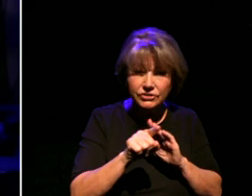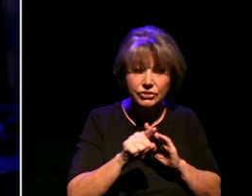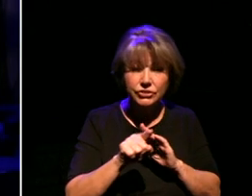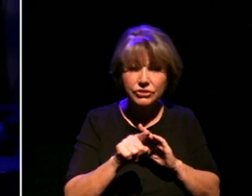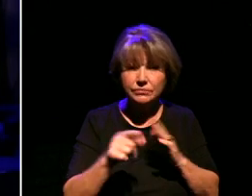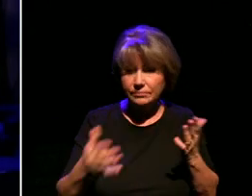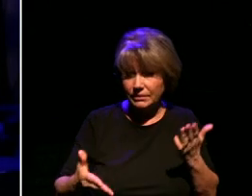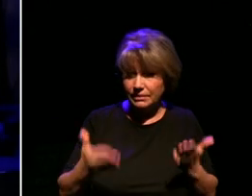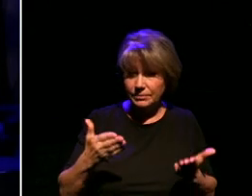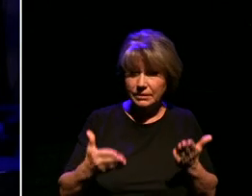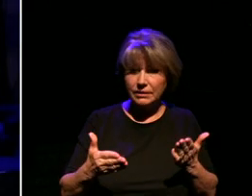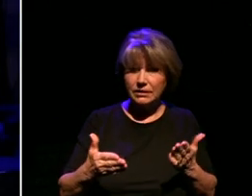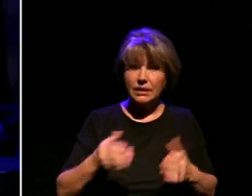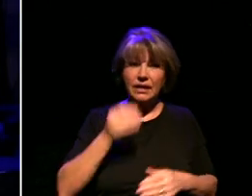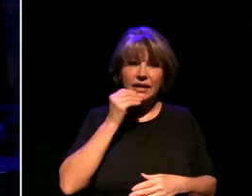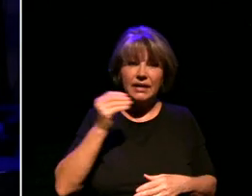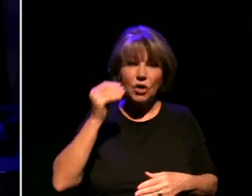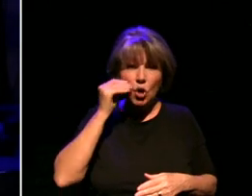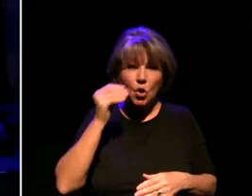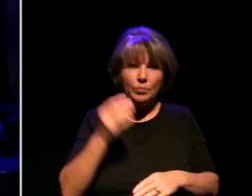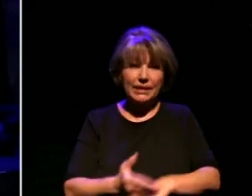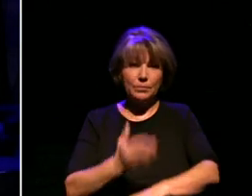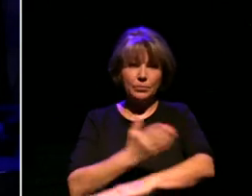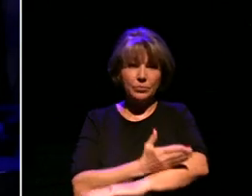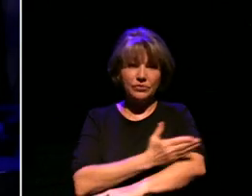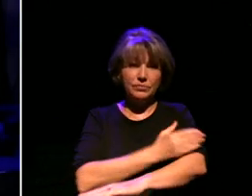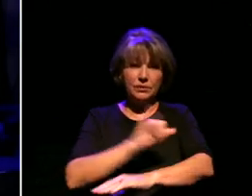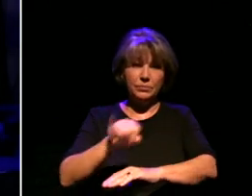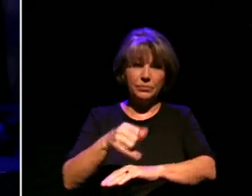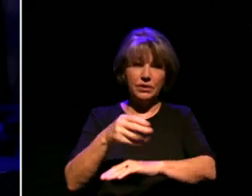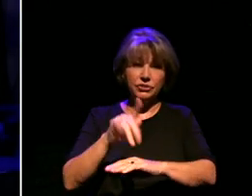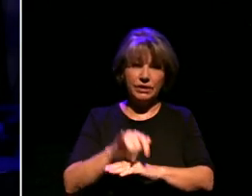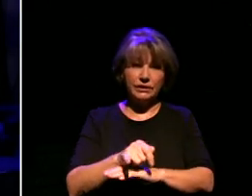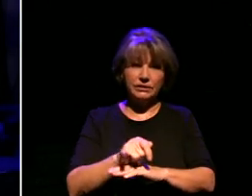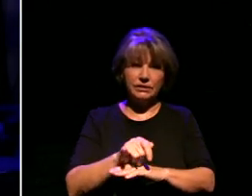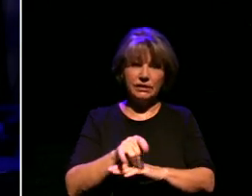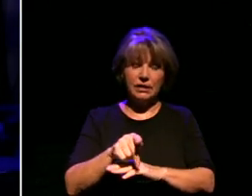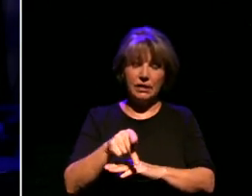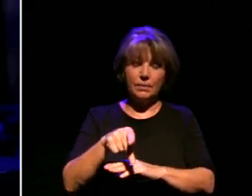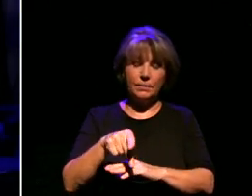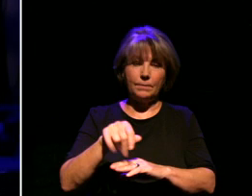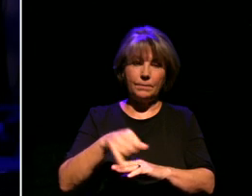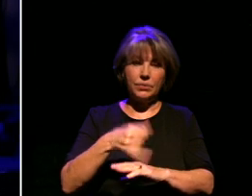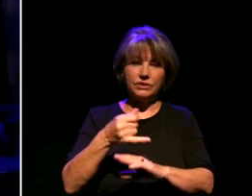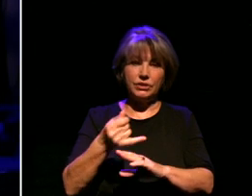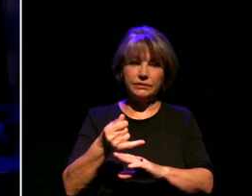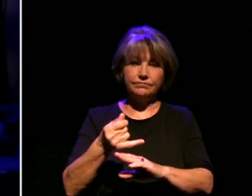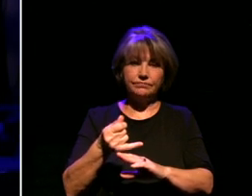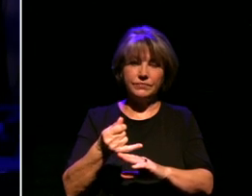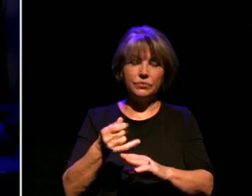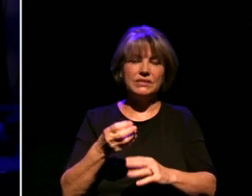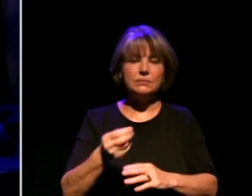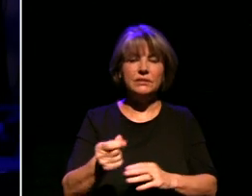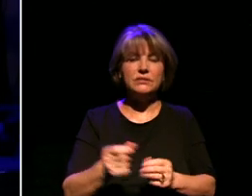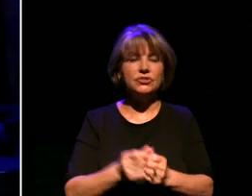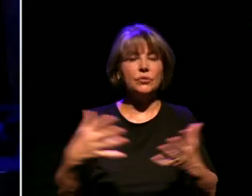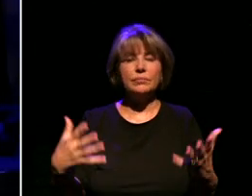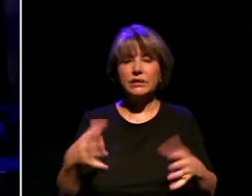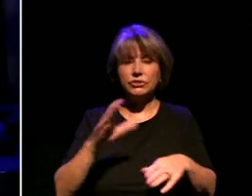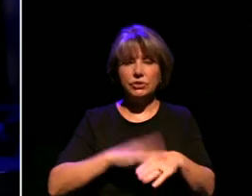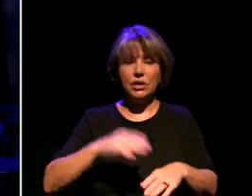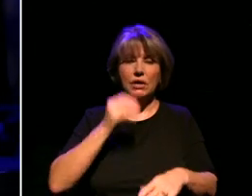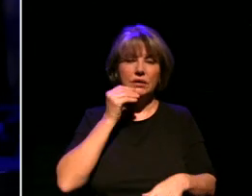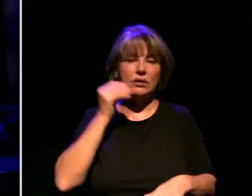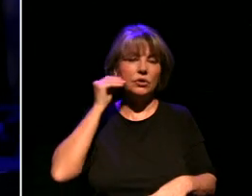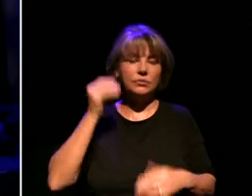home, a home improvement project. I mean, we're spending so much on our homes,